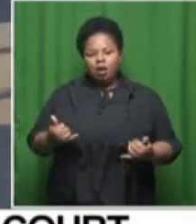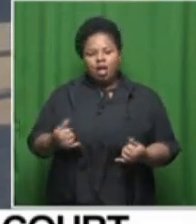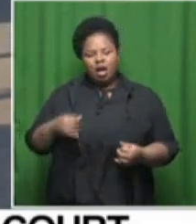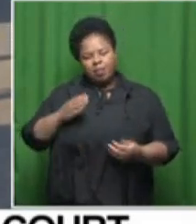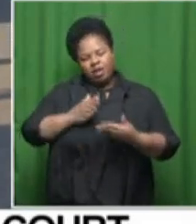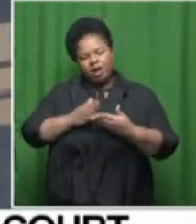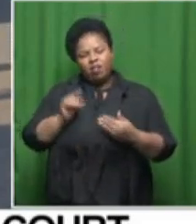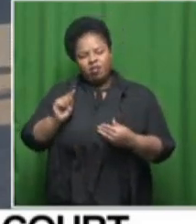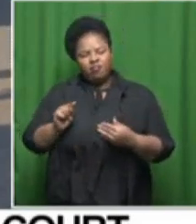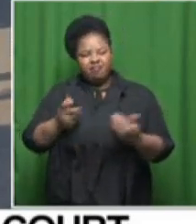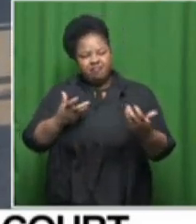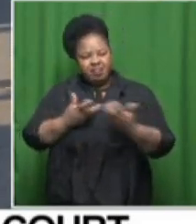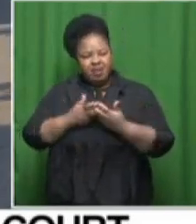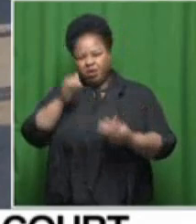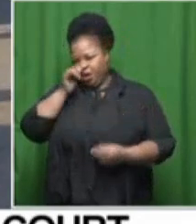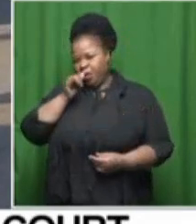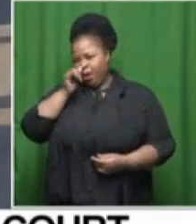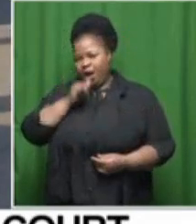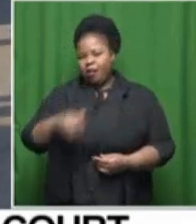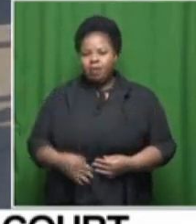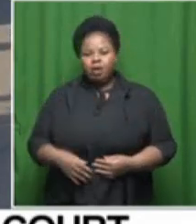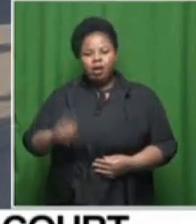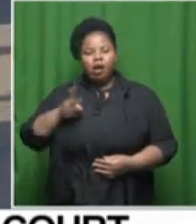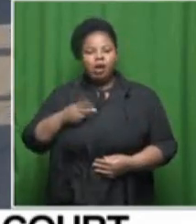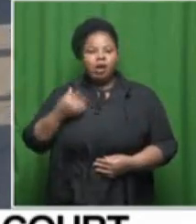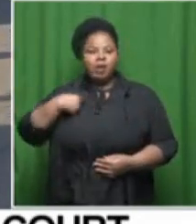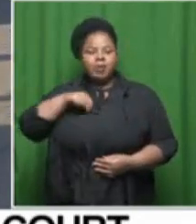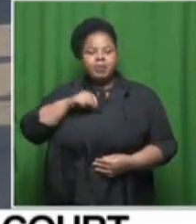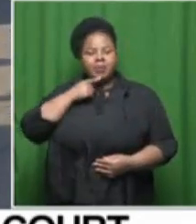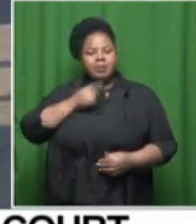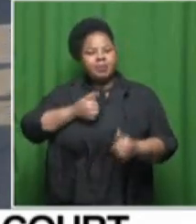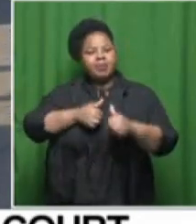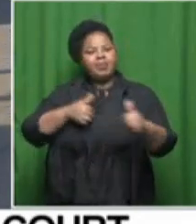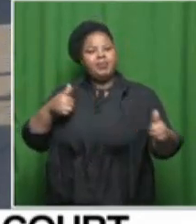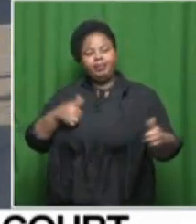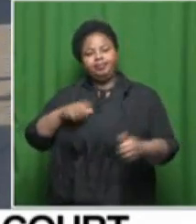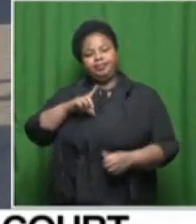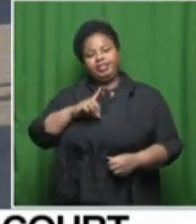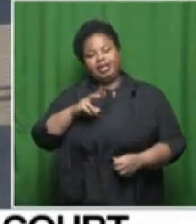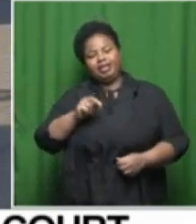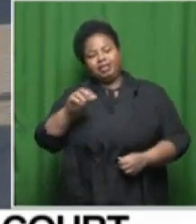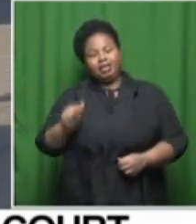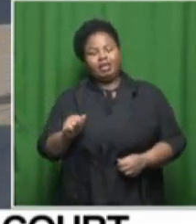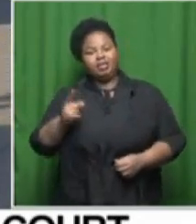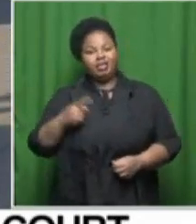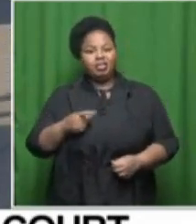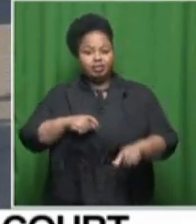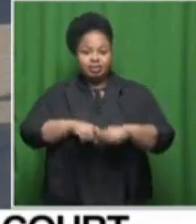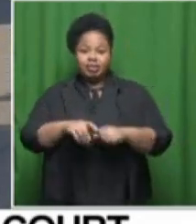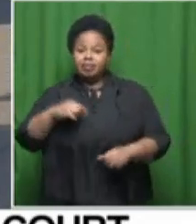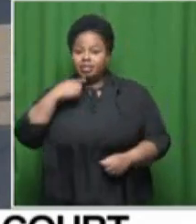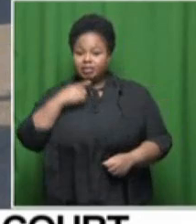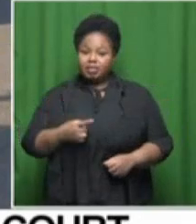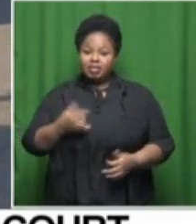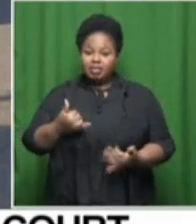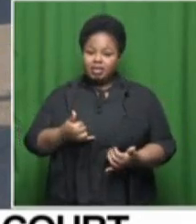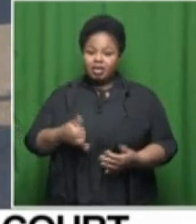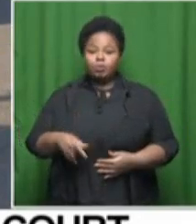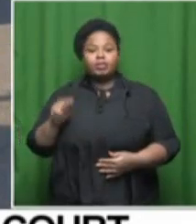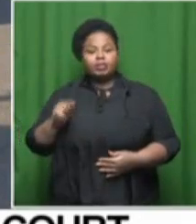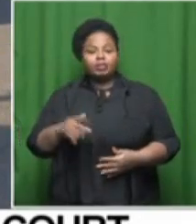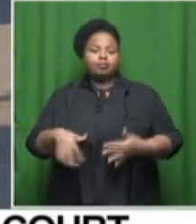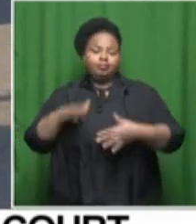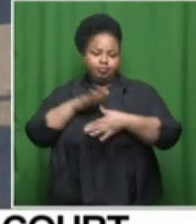crime. We've asked the police also that there's been a backlog when it comes to DNA and certain kind of testing, but they've said they've expedited